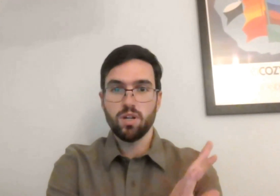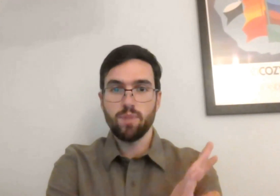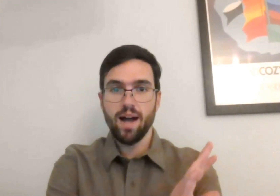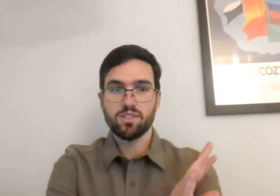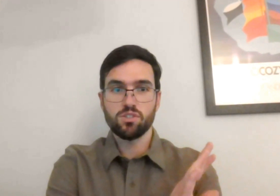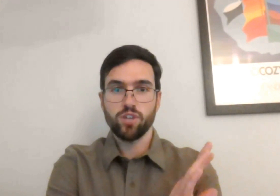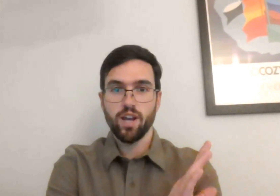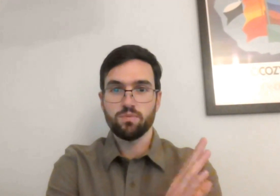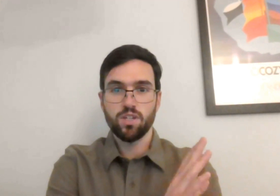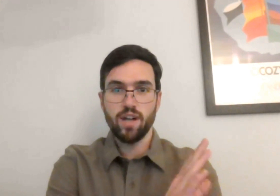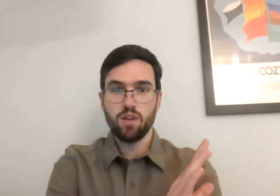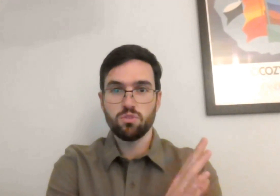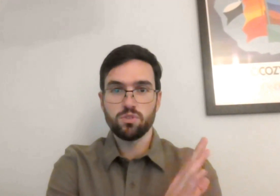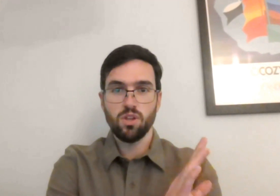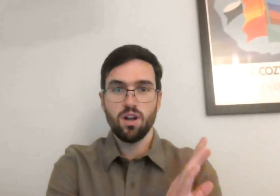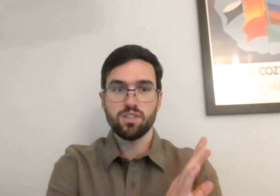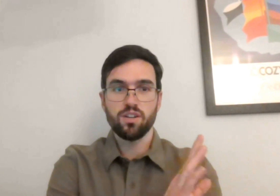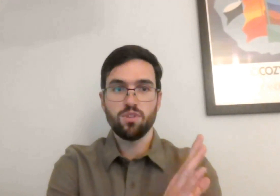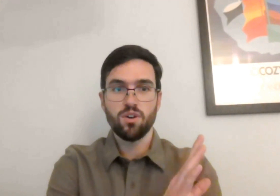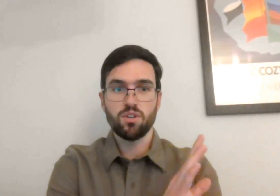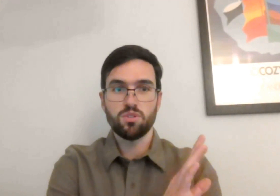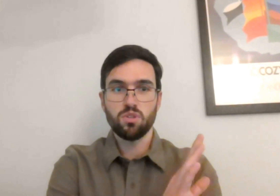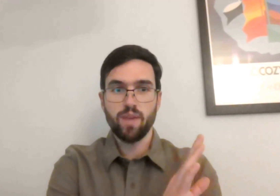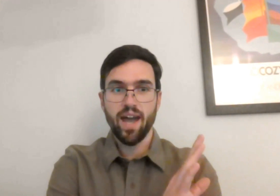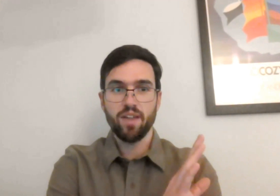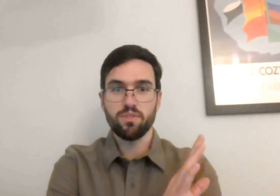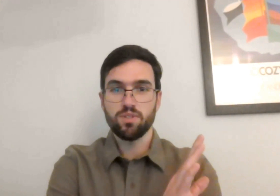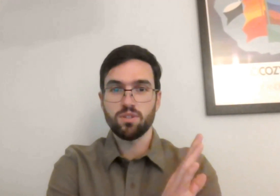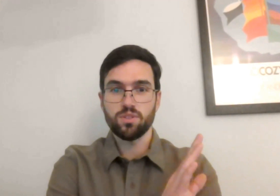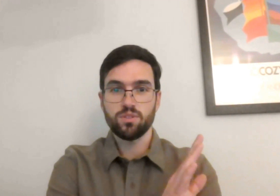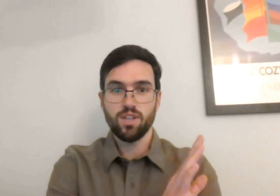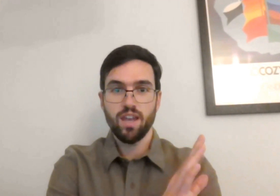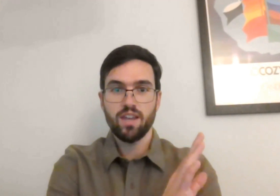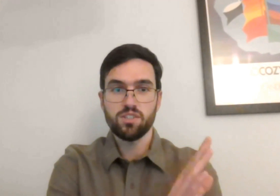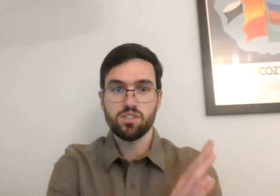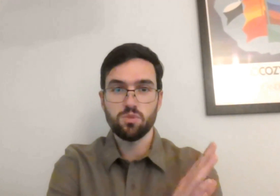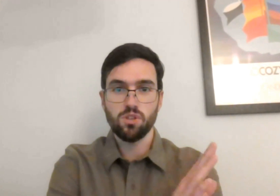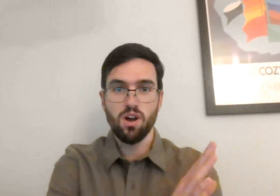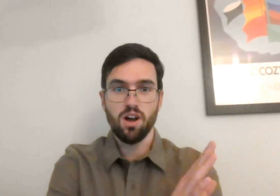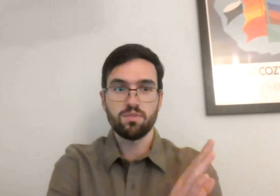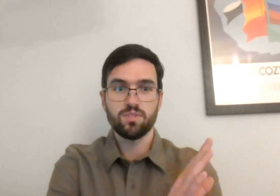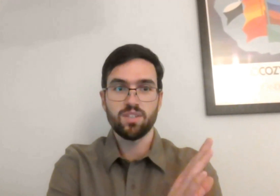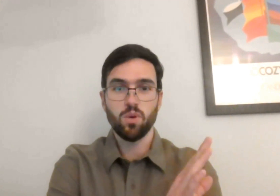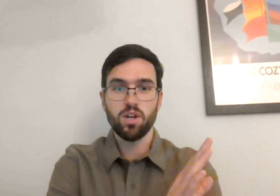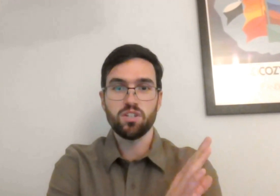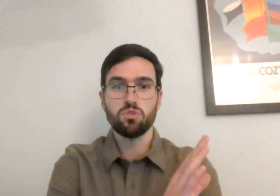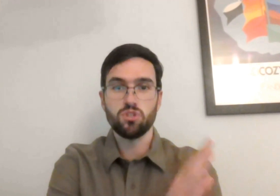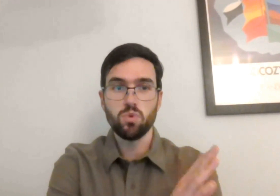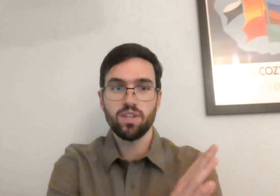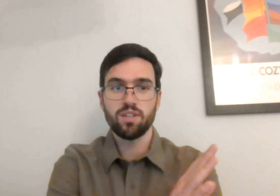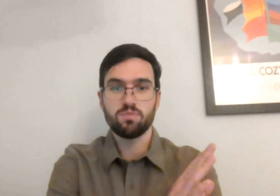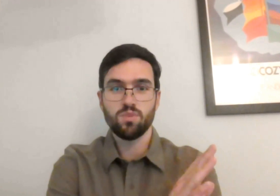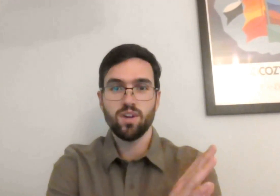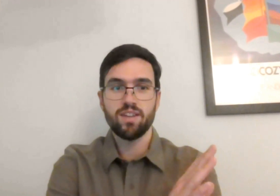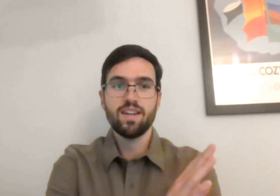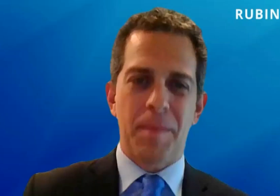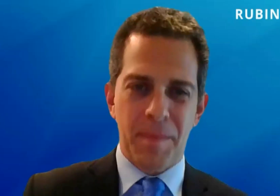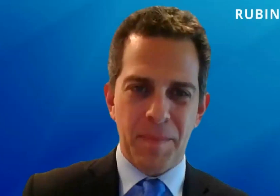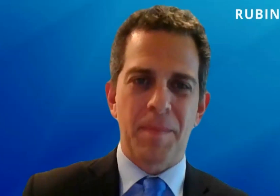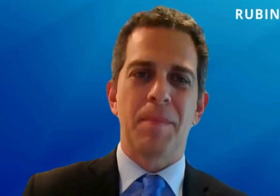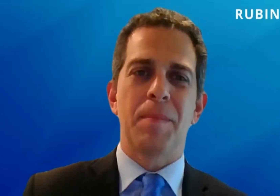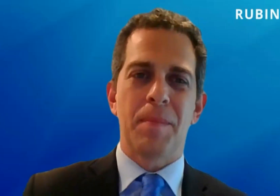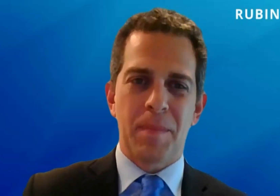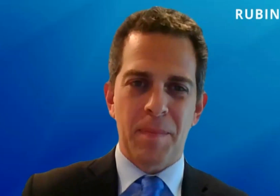being put in a box and trying to figure out Newton's laws on your own and doing the math, let's say, hey, this is Newton's law. What can you go do with it, right?